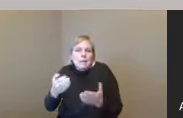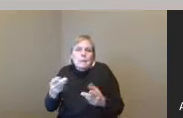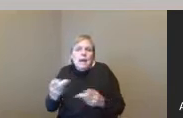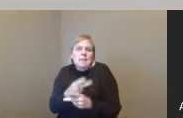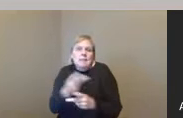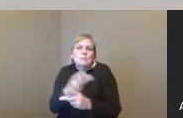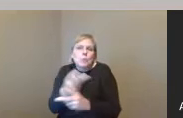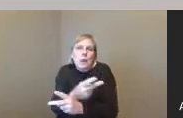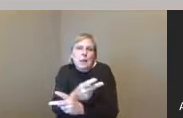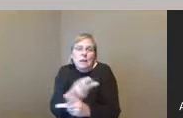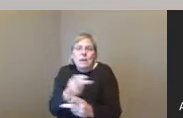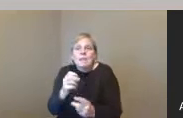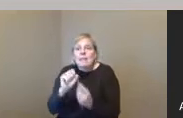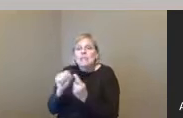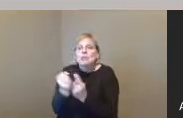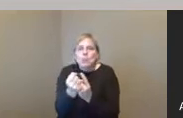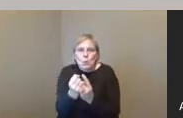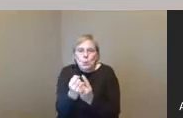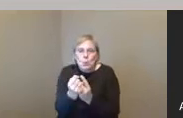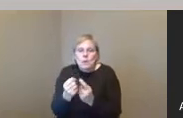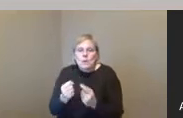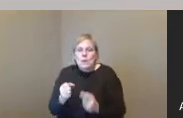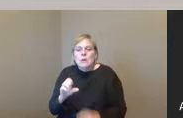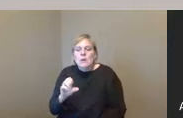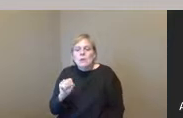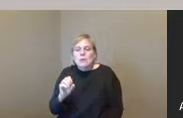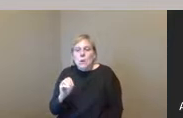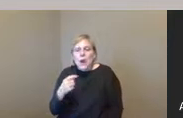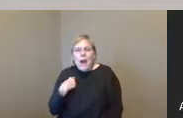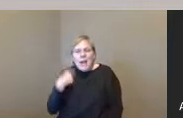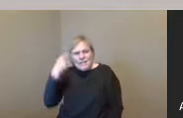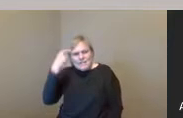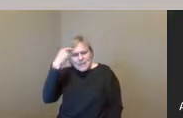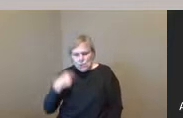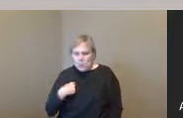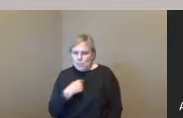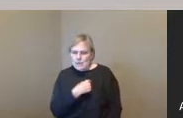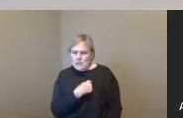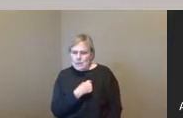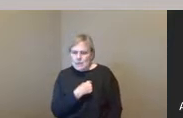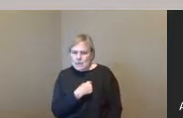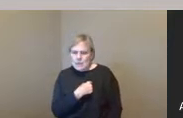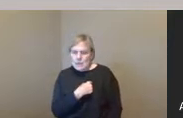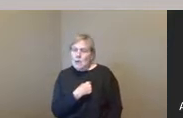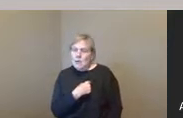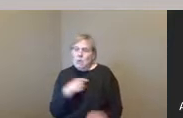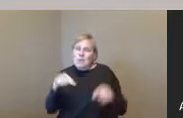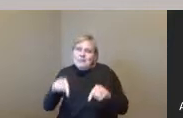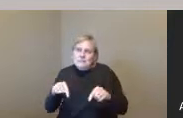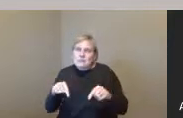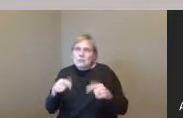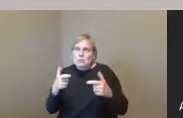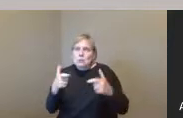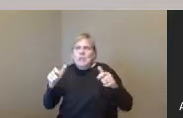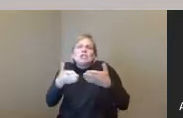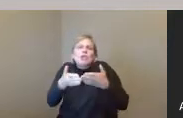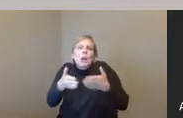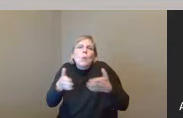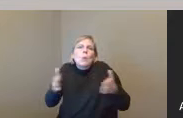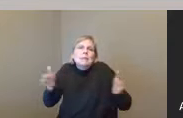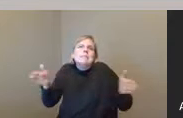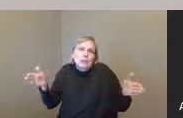the issue. So I think this is great generalization,